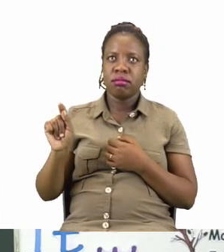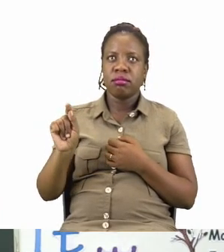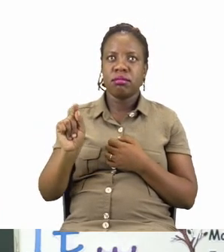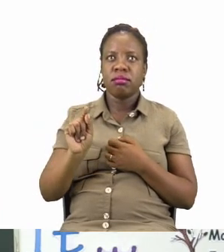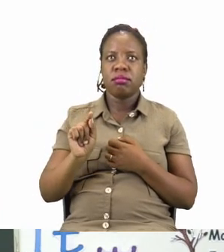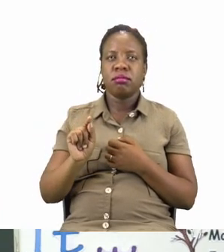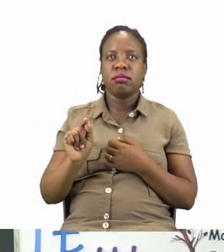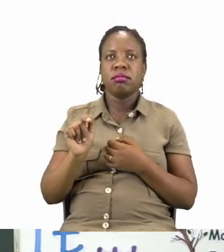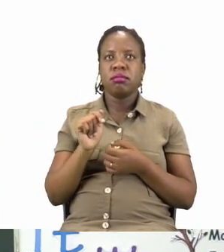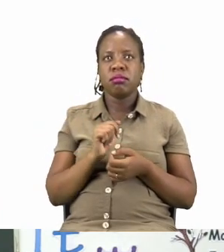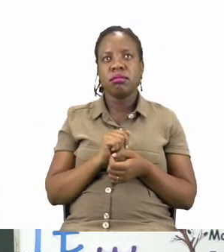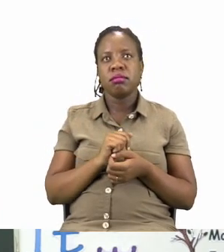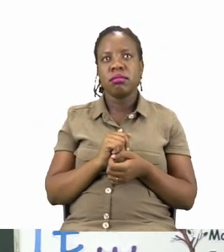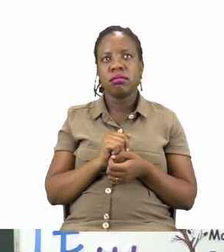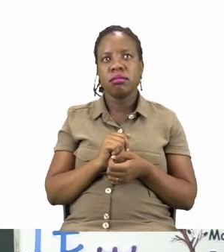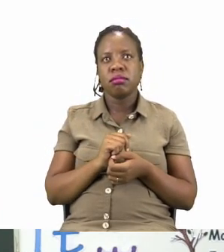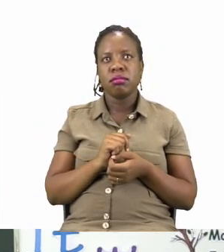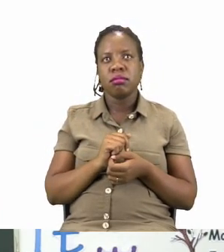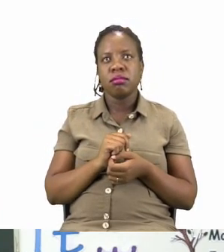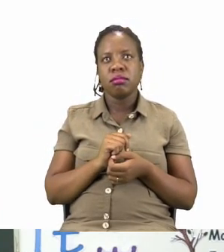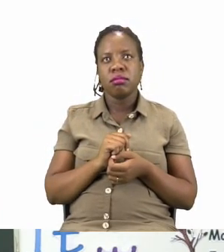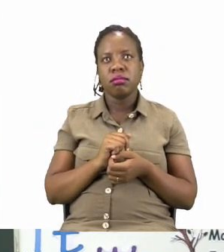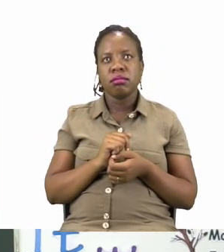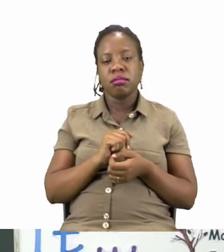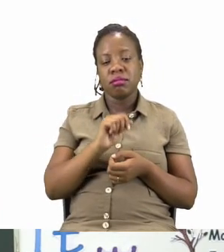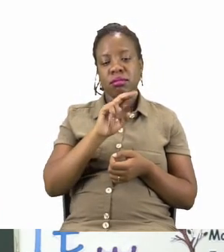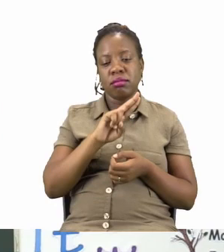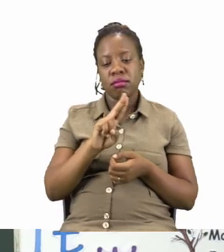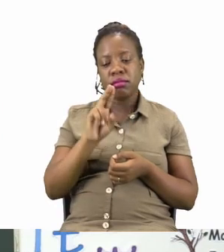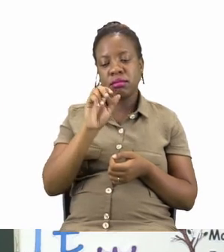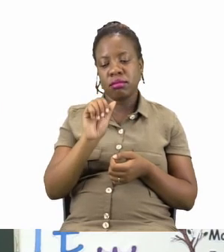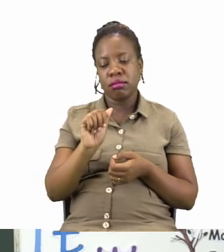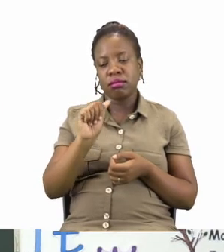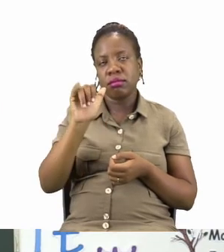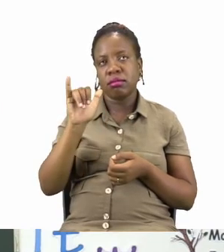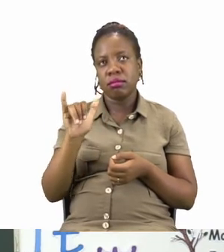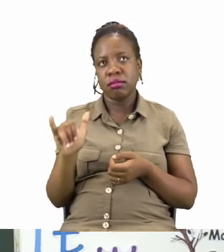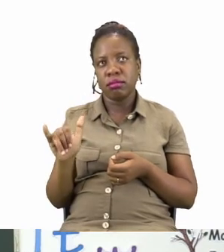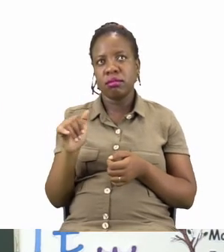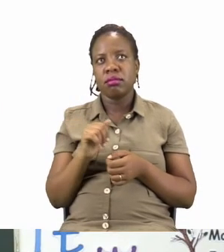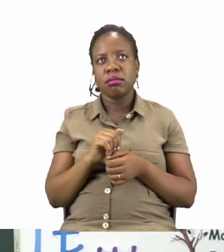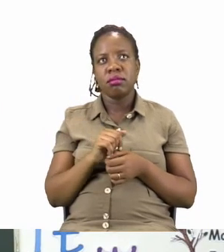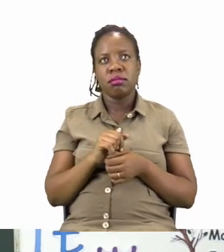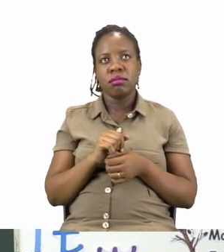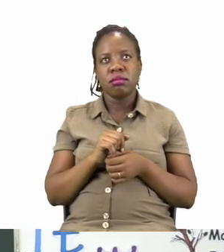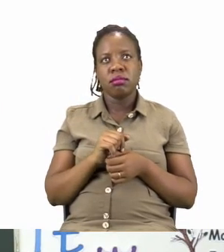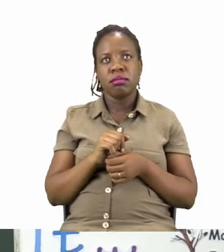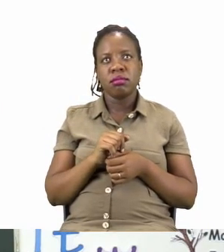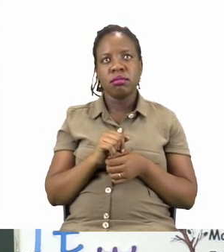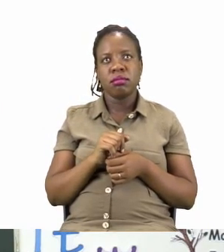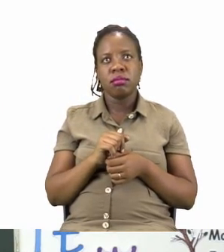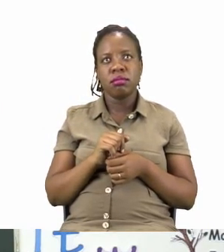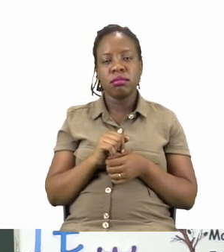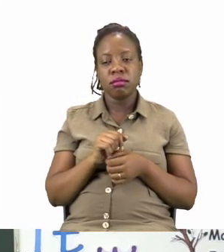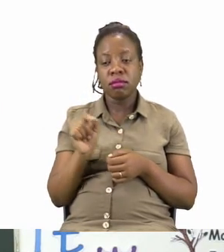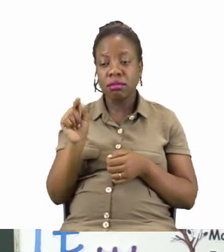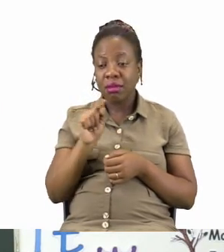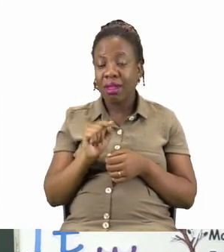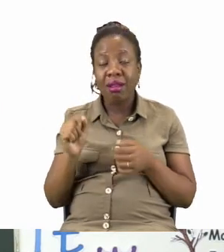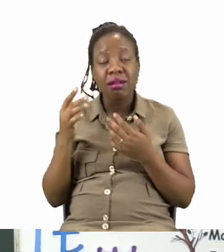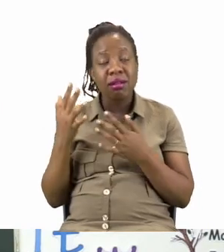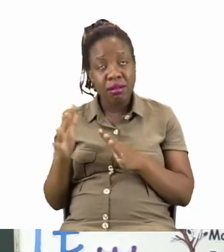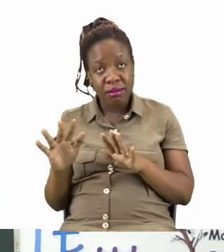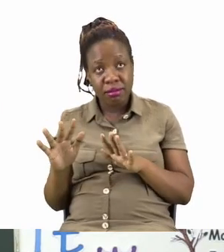here we have the word hay. So now that we have circled the